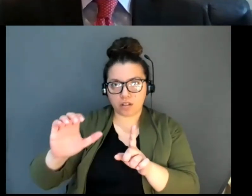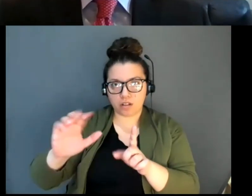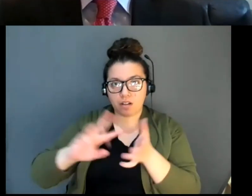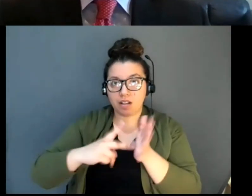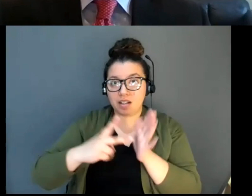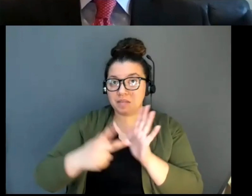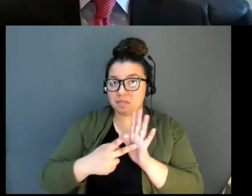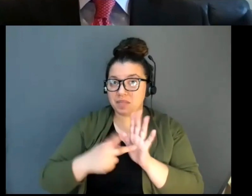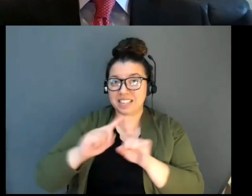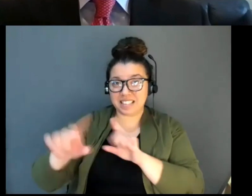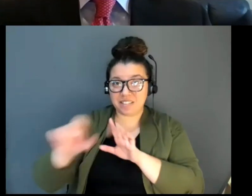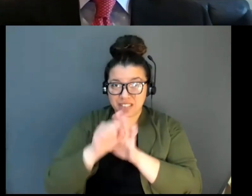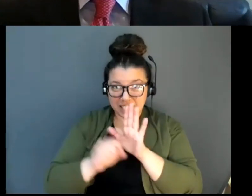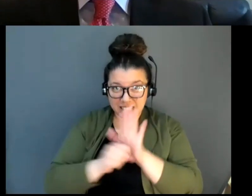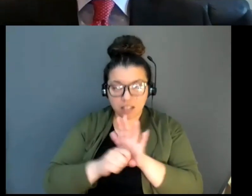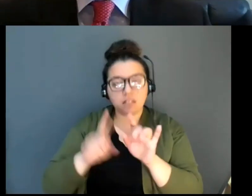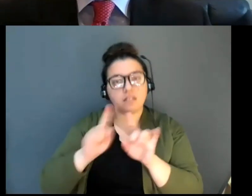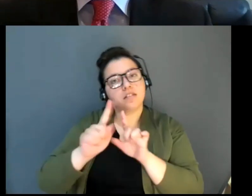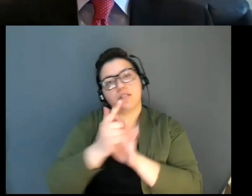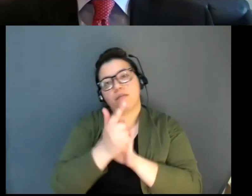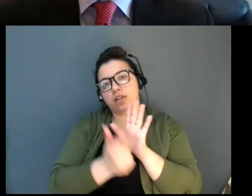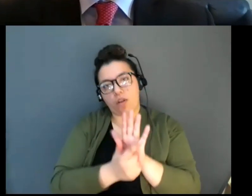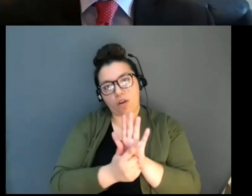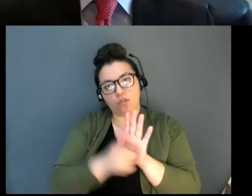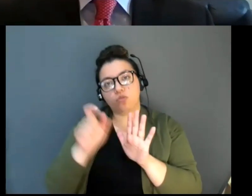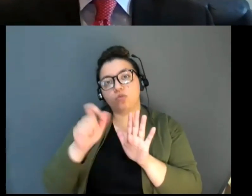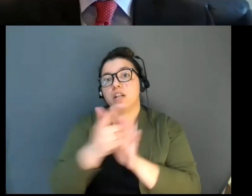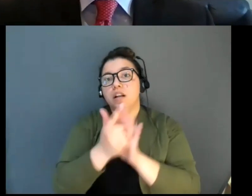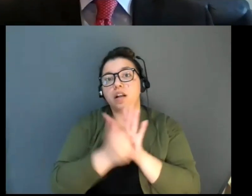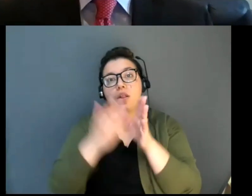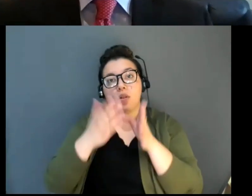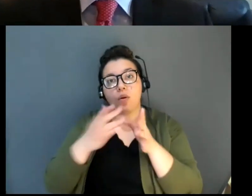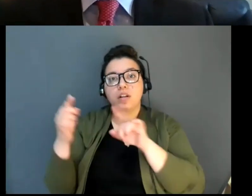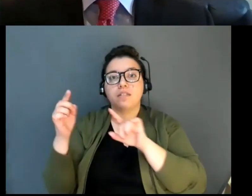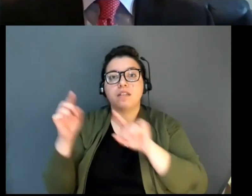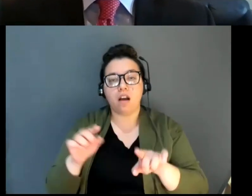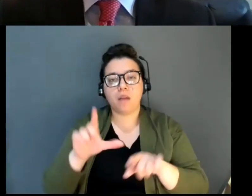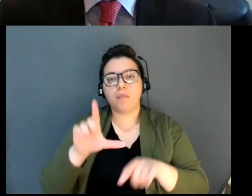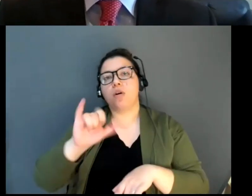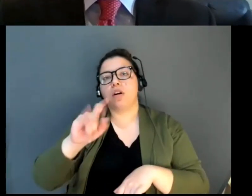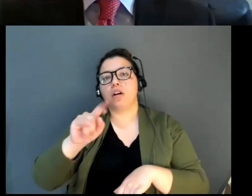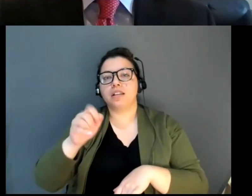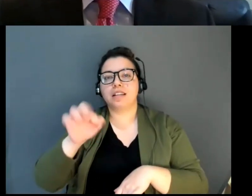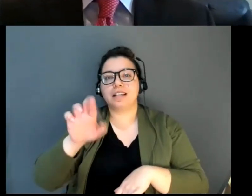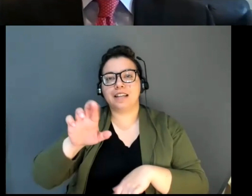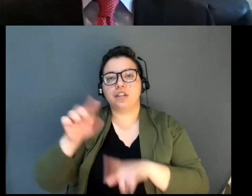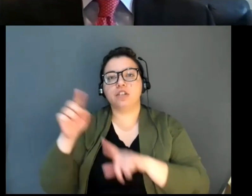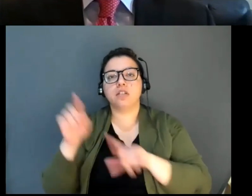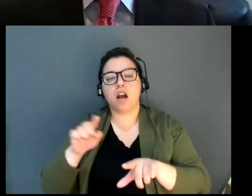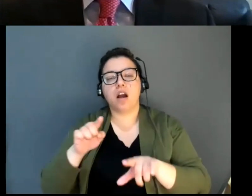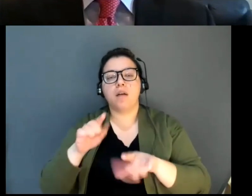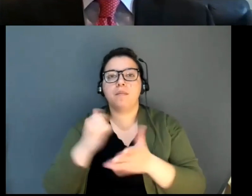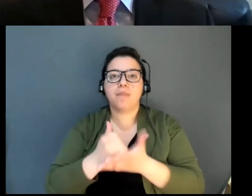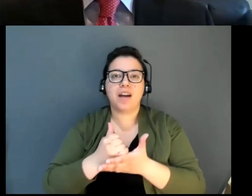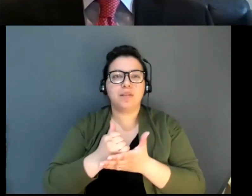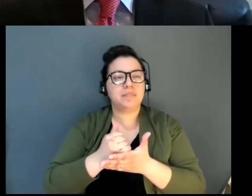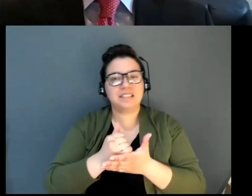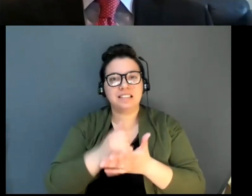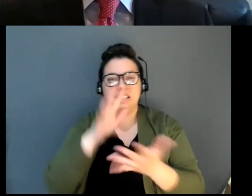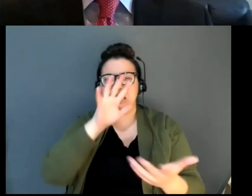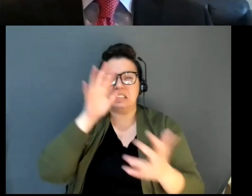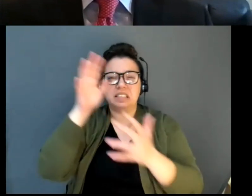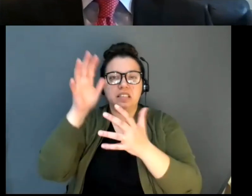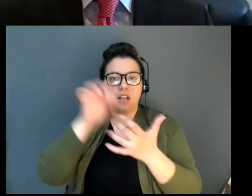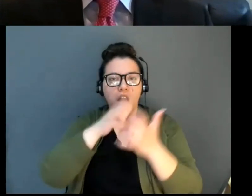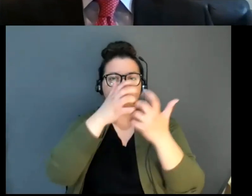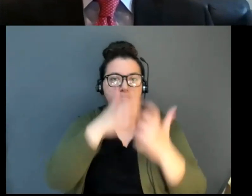are different from one another. So you need lawyers to clean up, well, at least litigators to clean up a lot of messes. And so at least in two